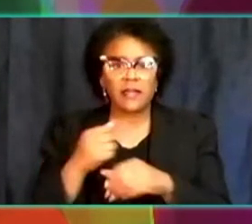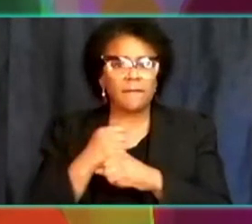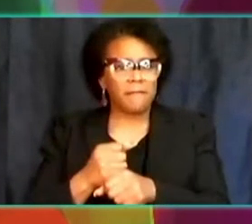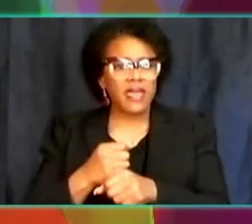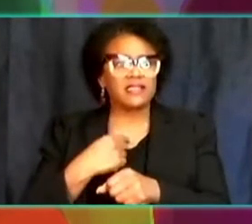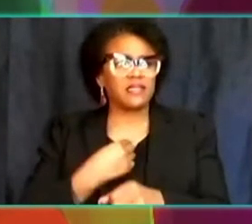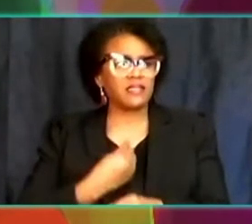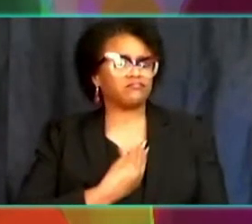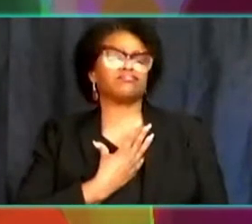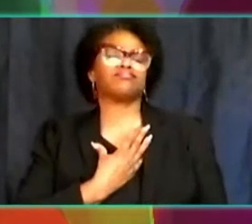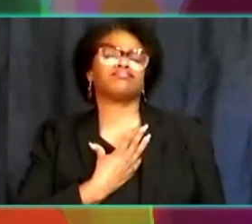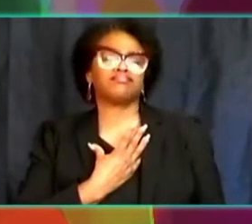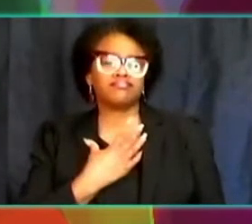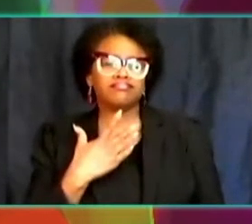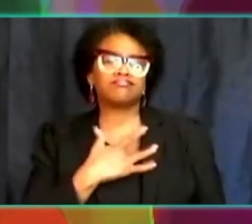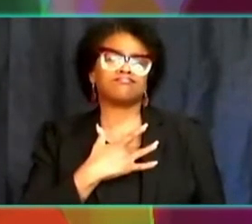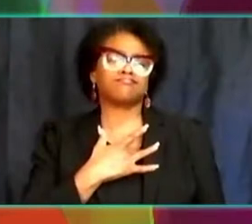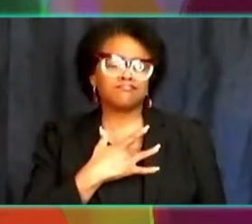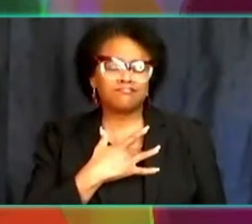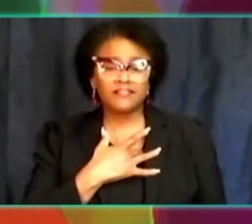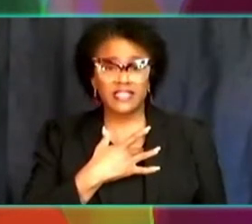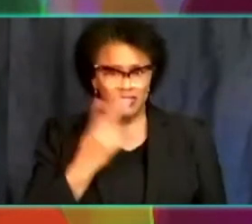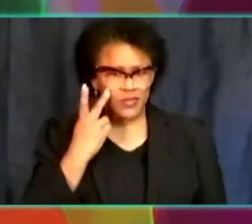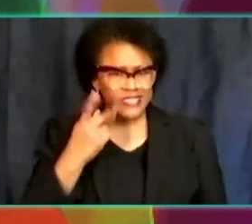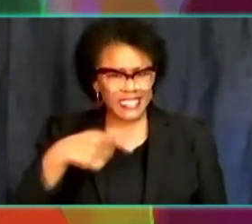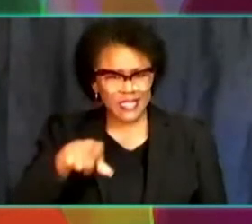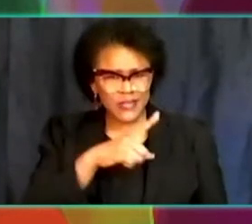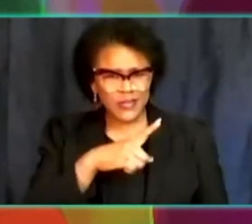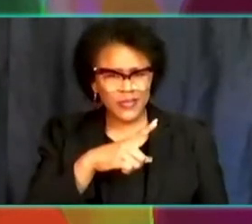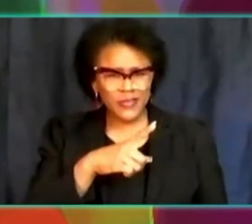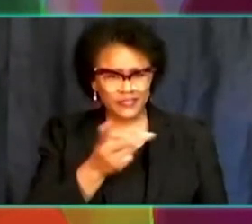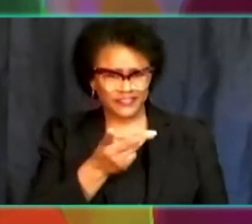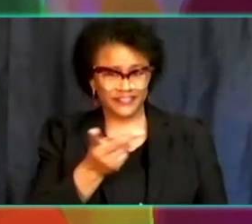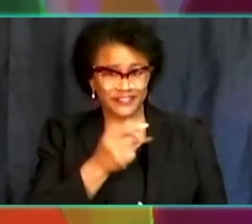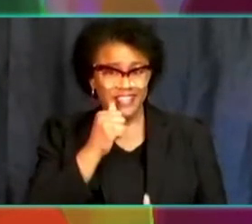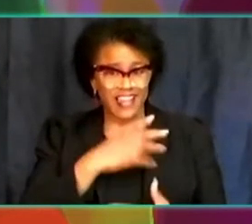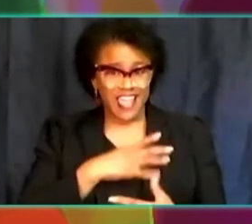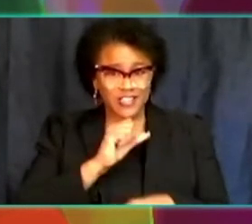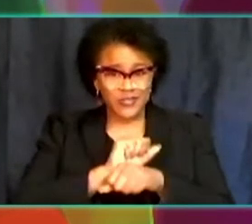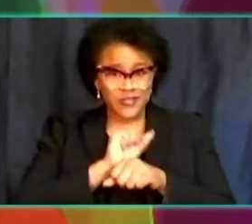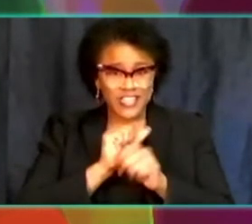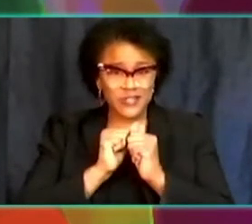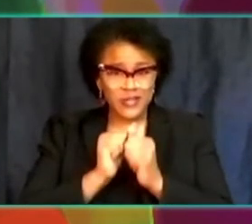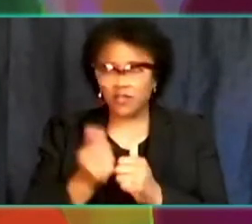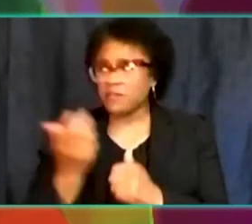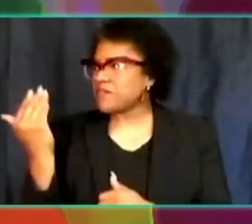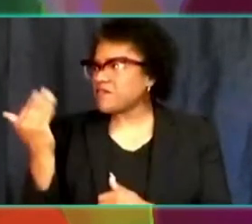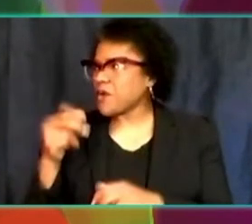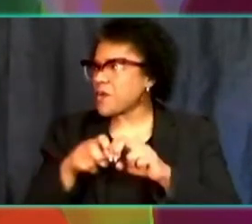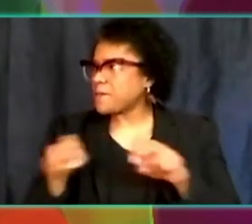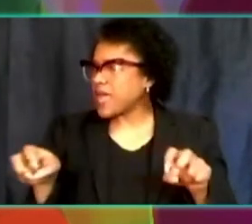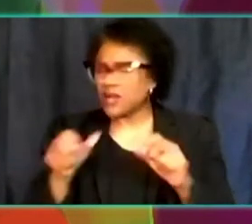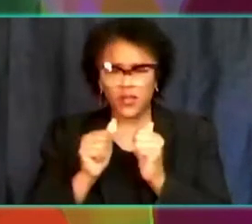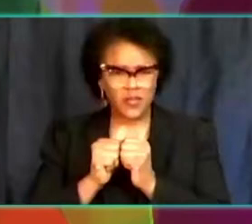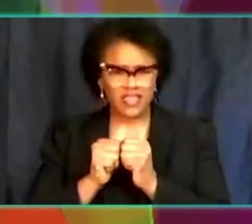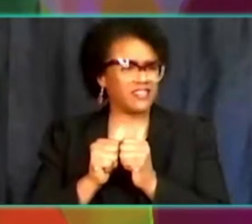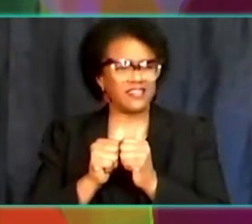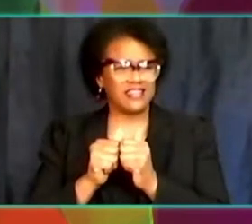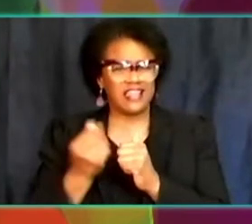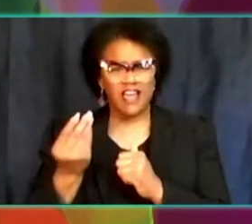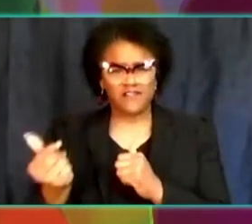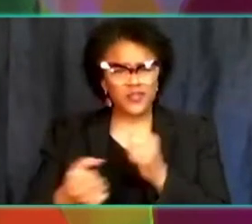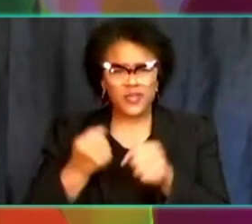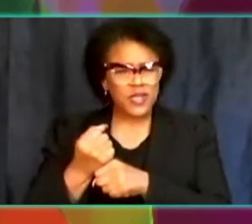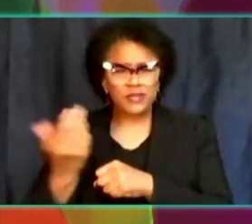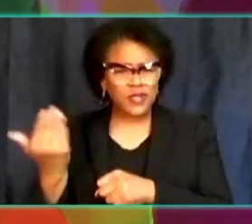warms my heart, you know, and mm-hmm. to see you ladies working together and to know we were on a panel with you, Jamita, like a few years ago doing this